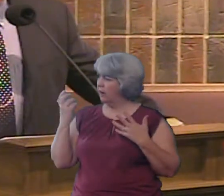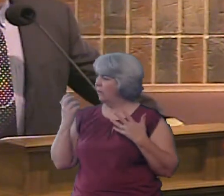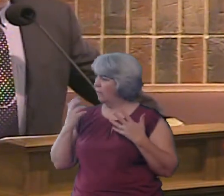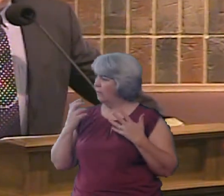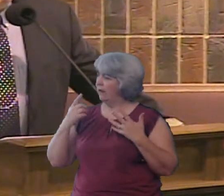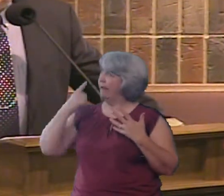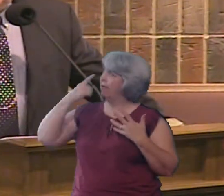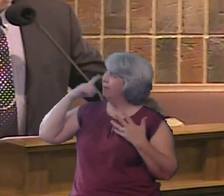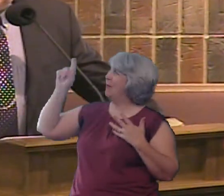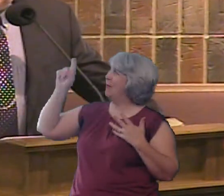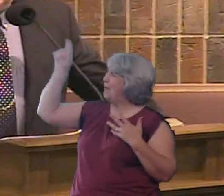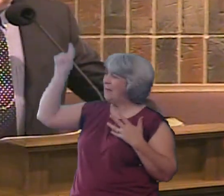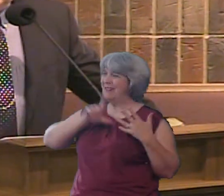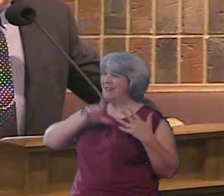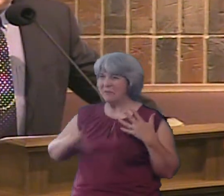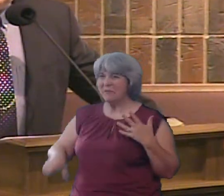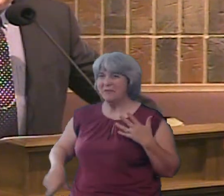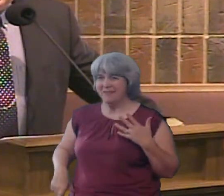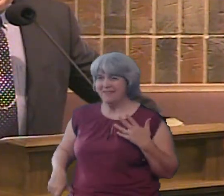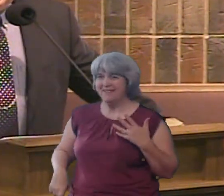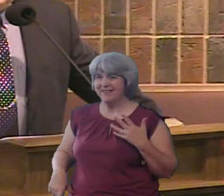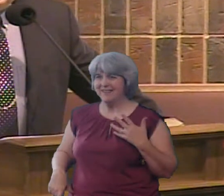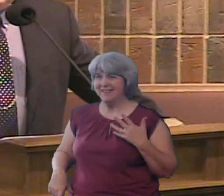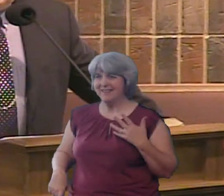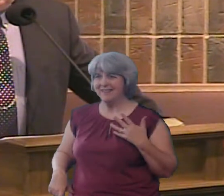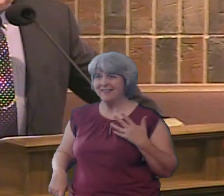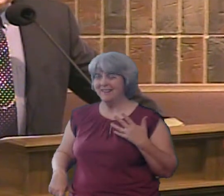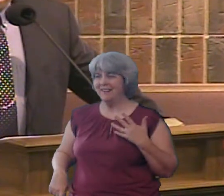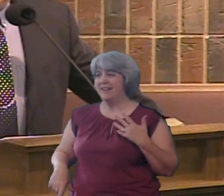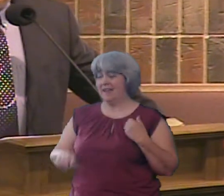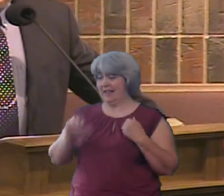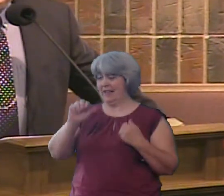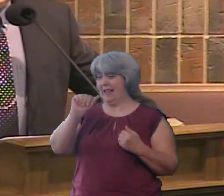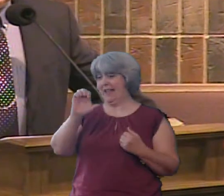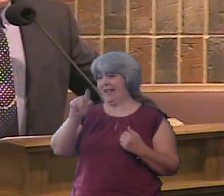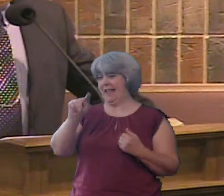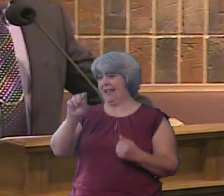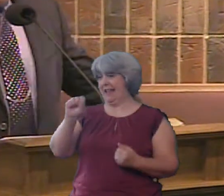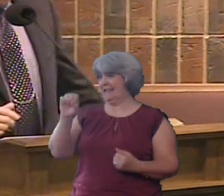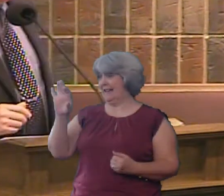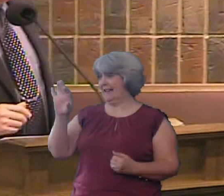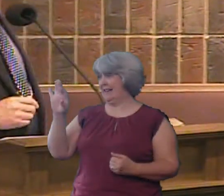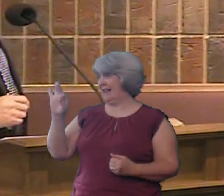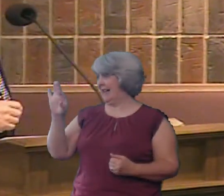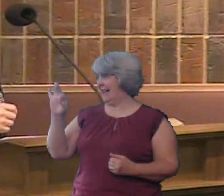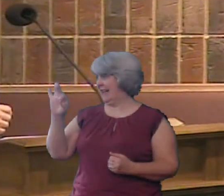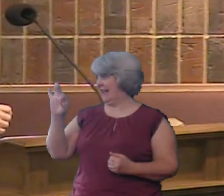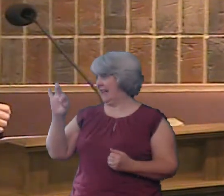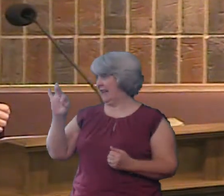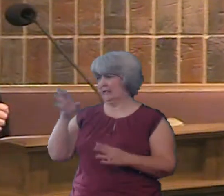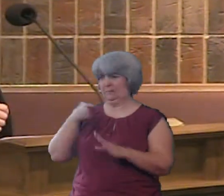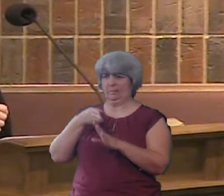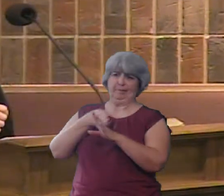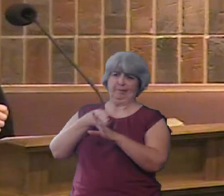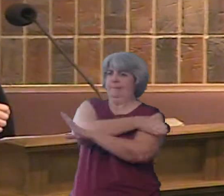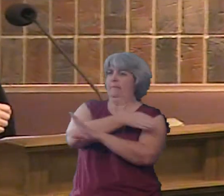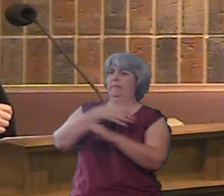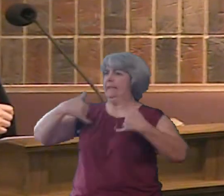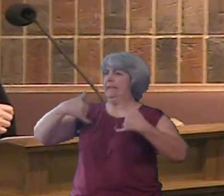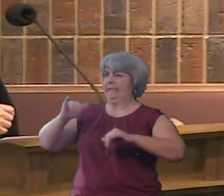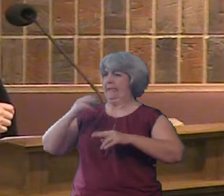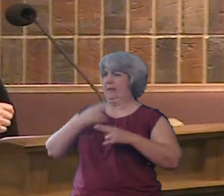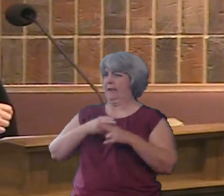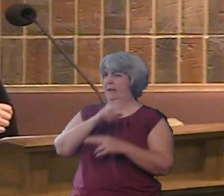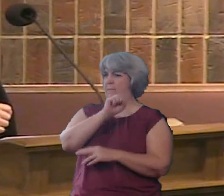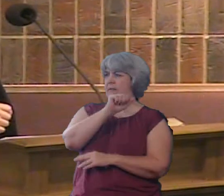Of course, you remember in Acts chapter 9, even before Saul of Tarsus was preached to by Ananias, that Jesus had told